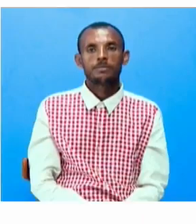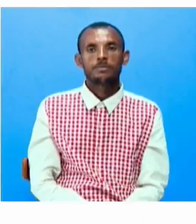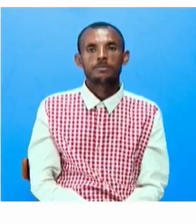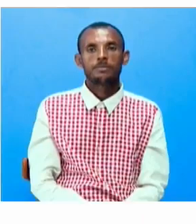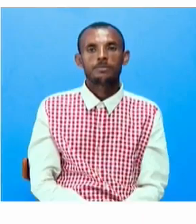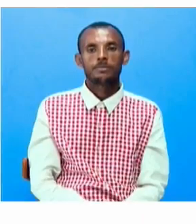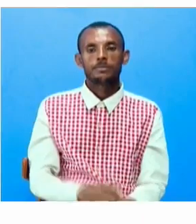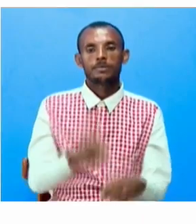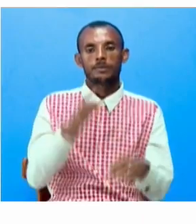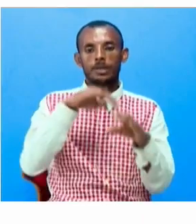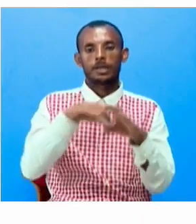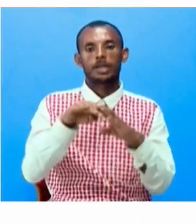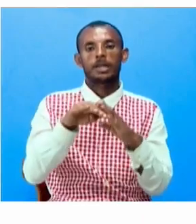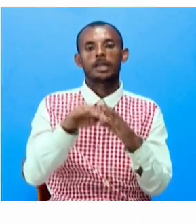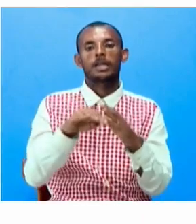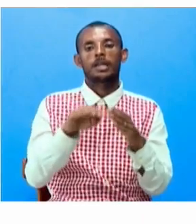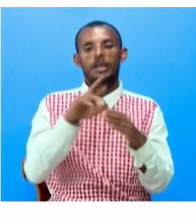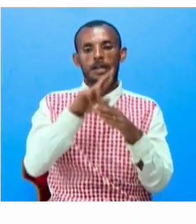In a certain ratio.